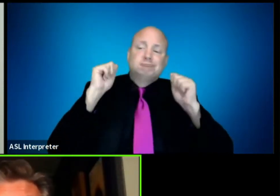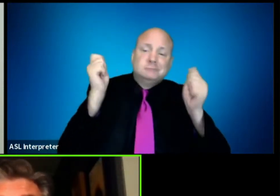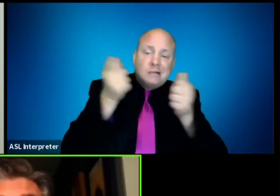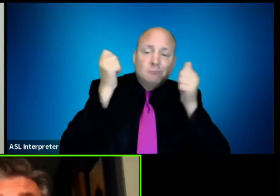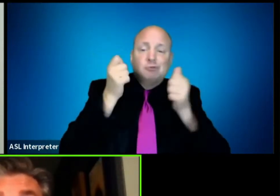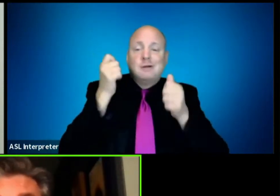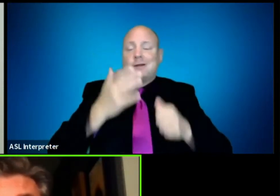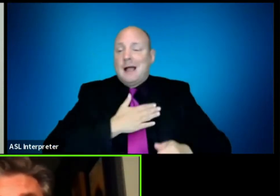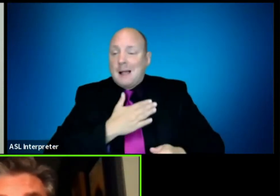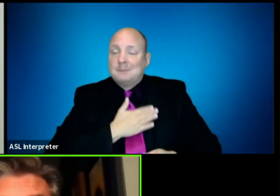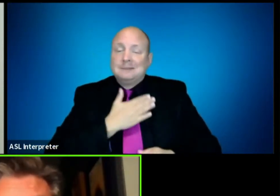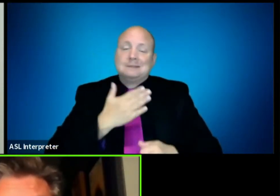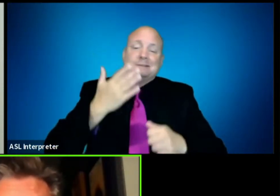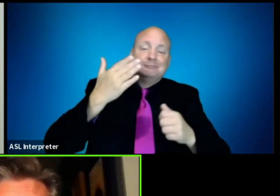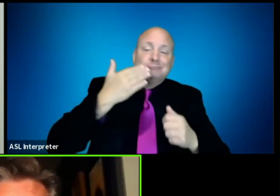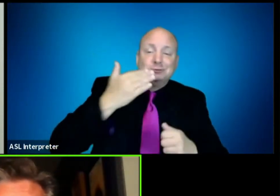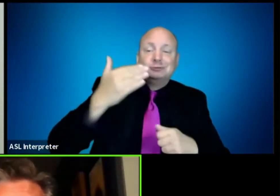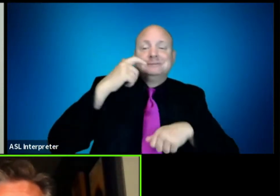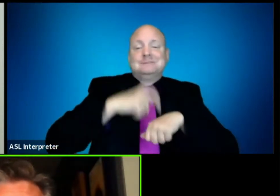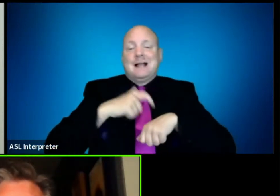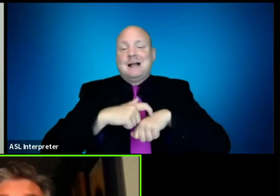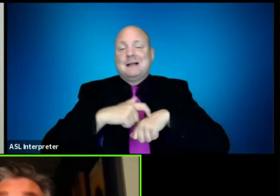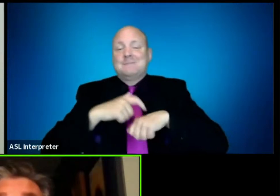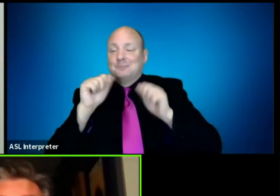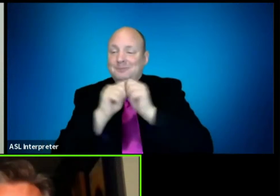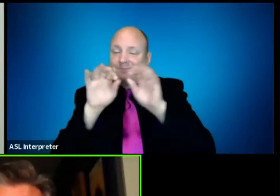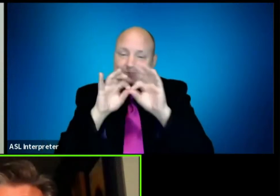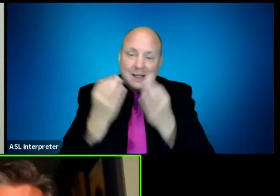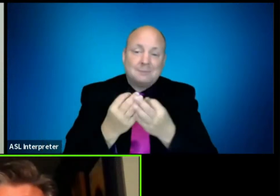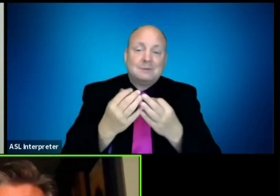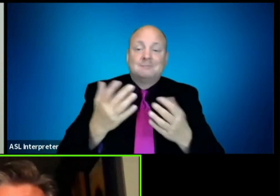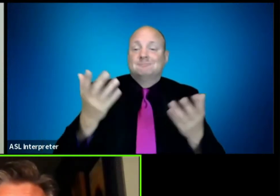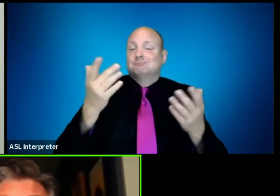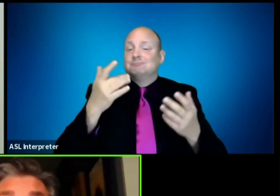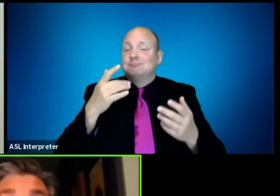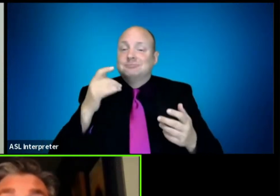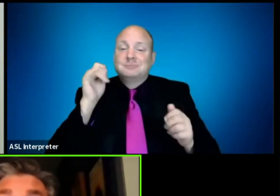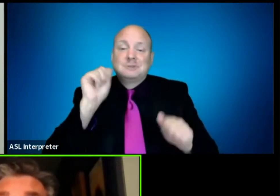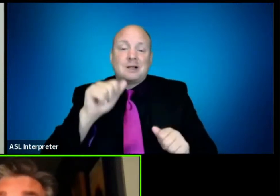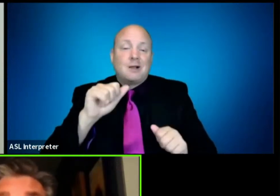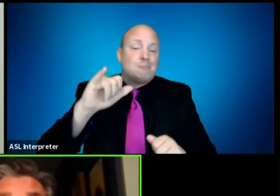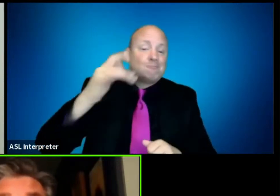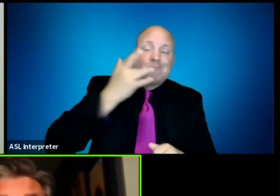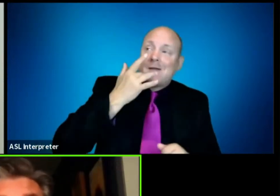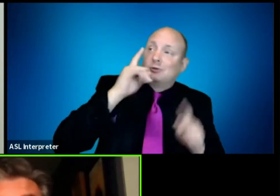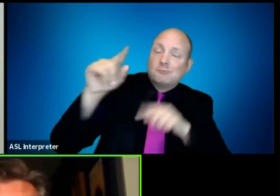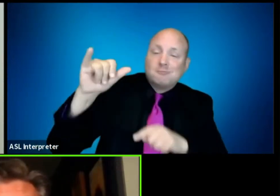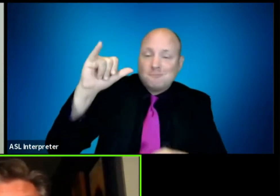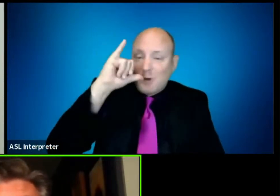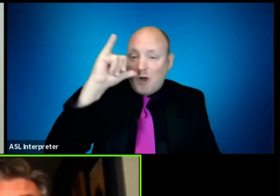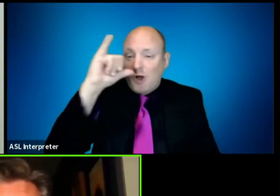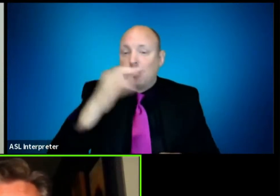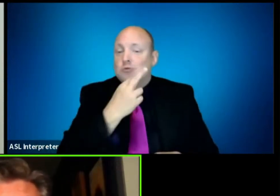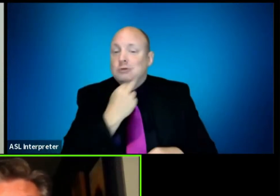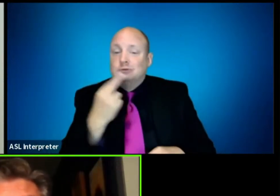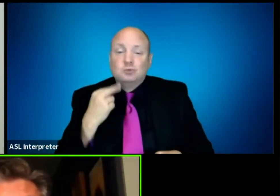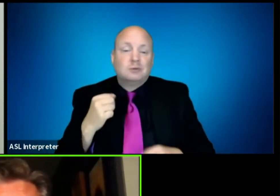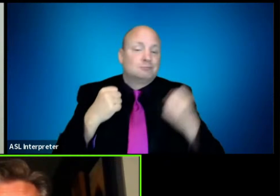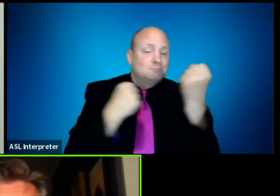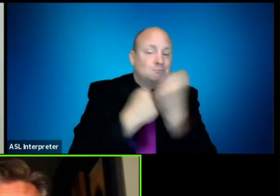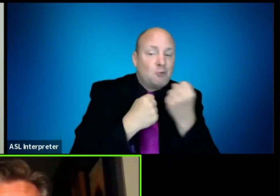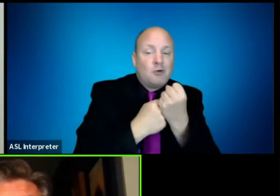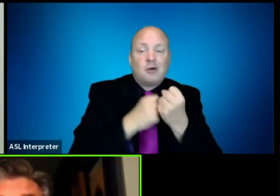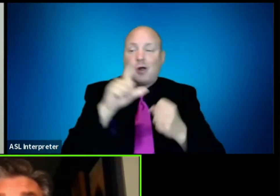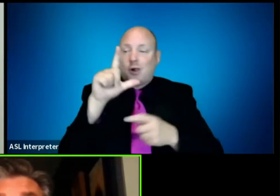ones, go to our favorite restaurant or bar in the community, support a local business, attend some of those fall festivals that we missed